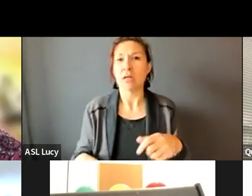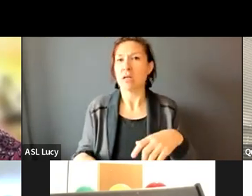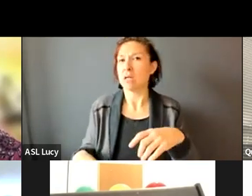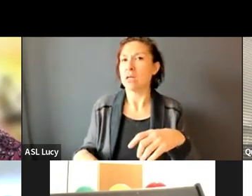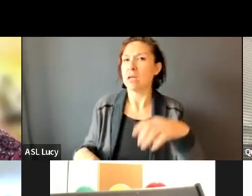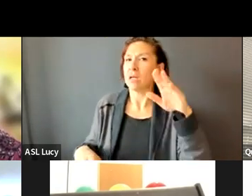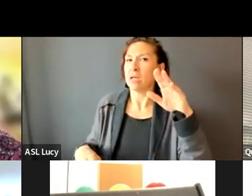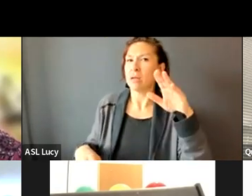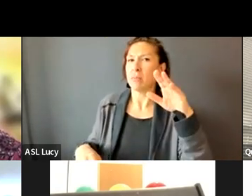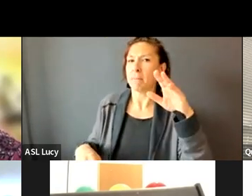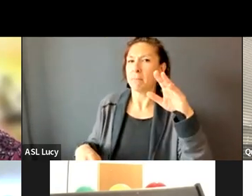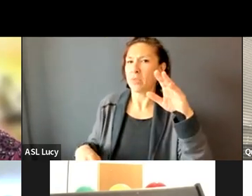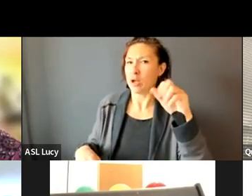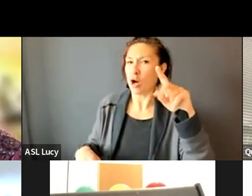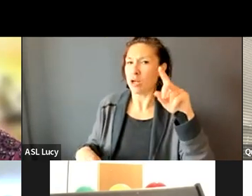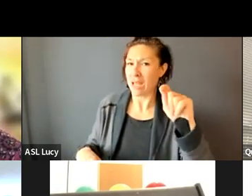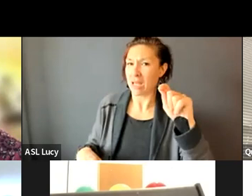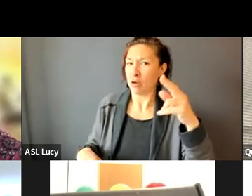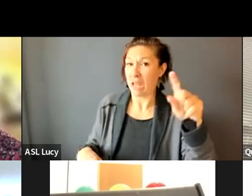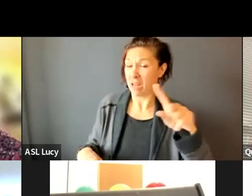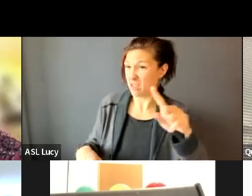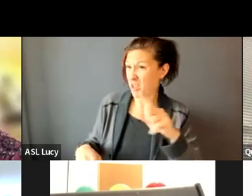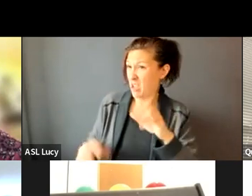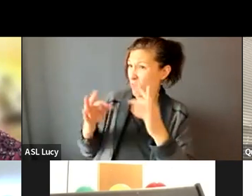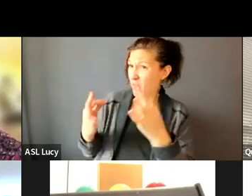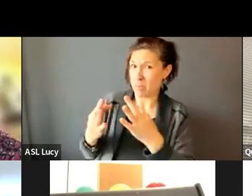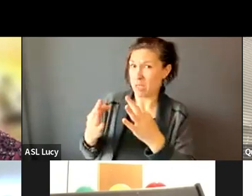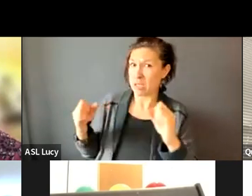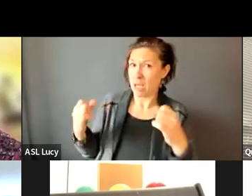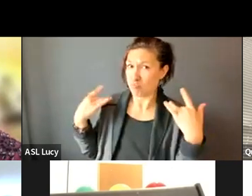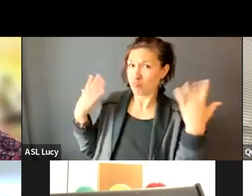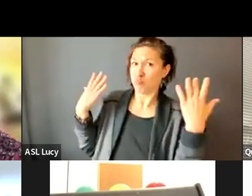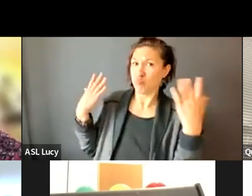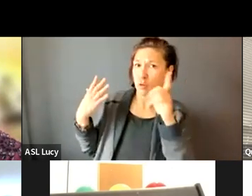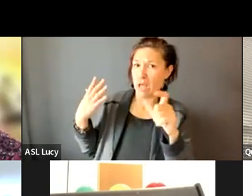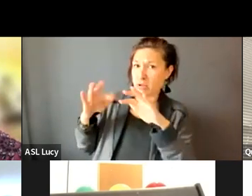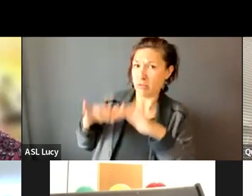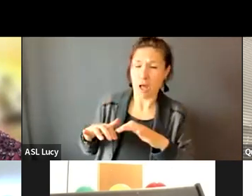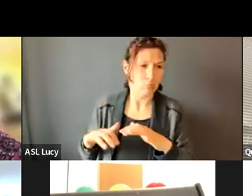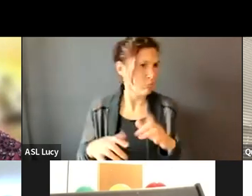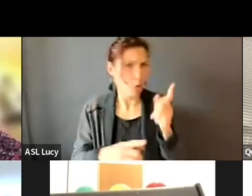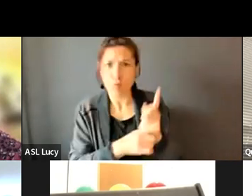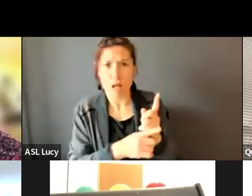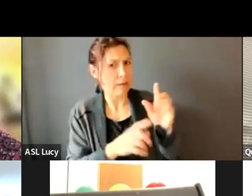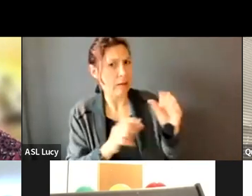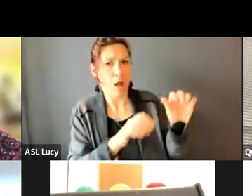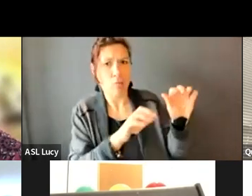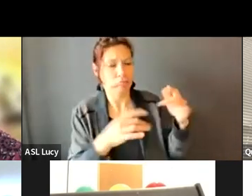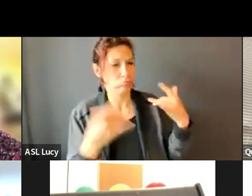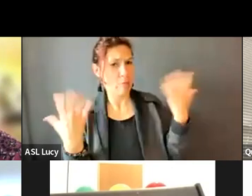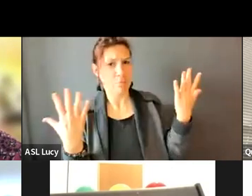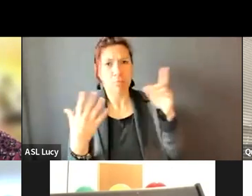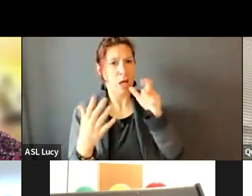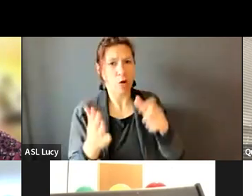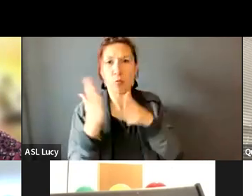out because I I can imagine they do they do get a choice to opt out but I think you know it's like anything else parents are busy um